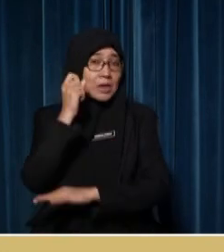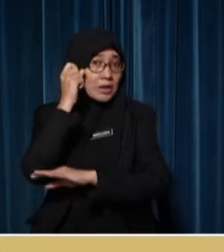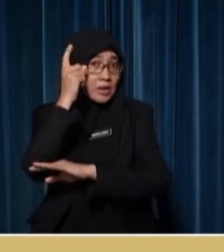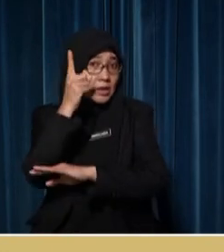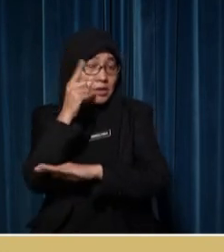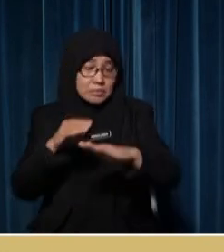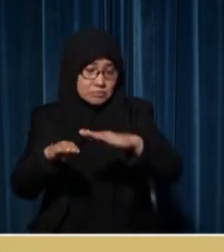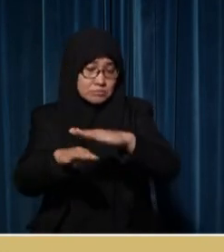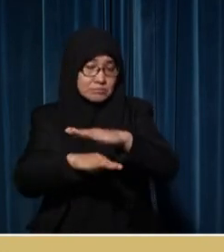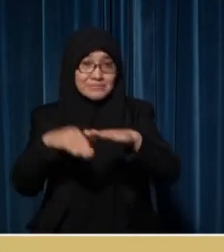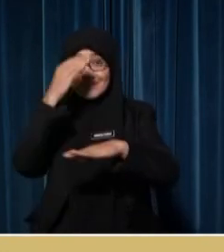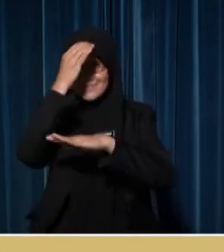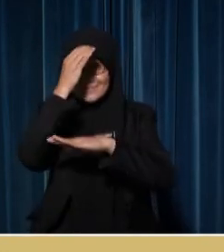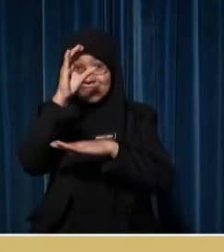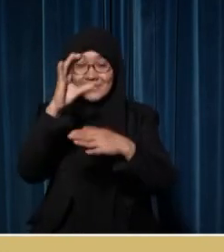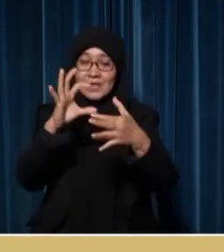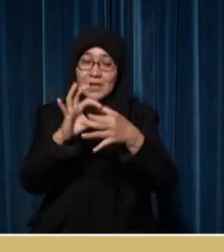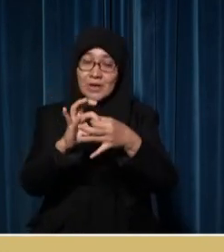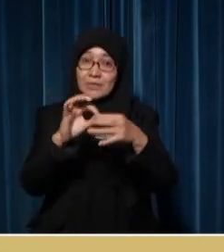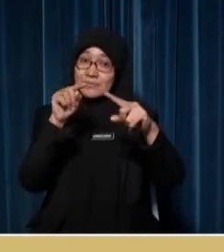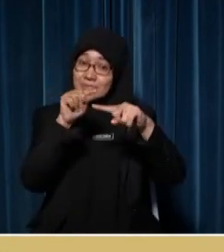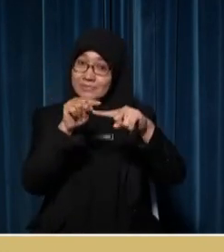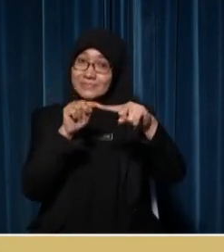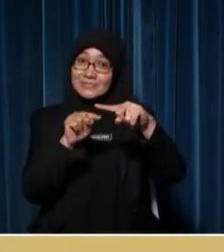understand the basic concept of division,